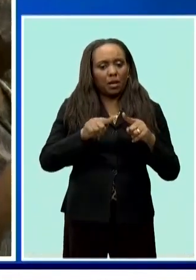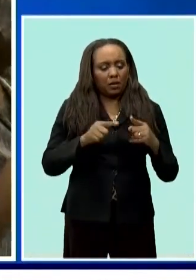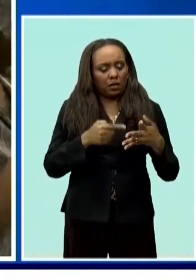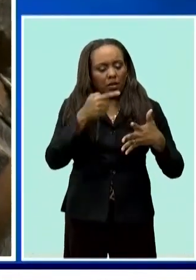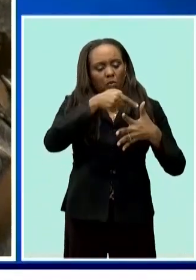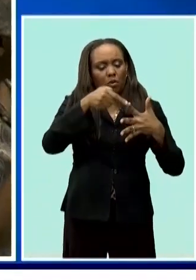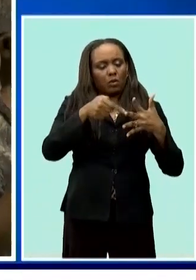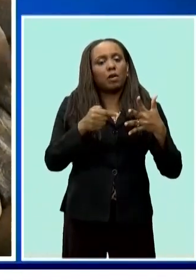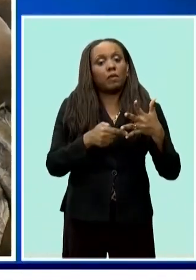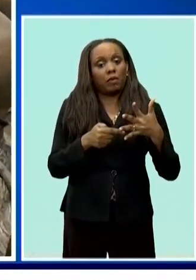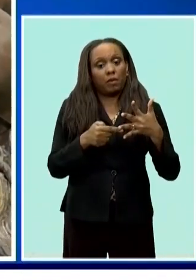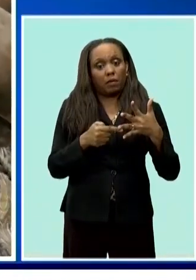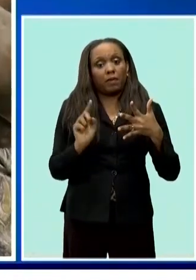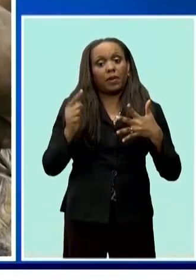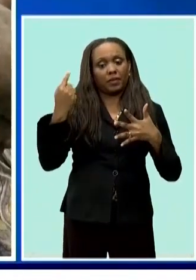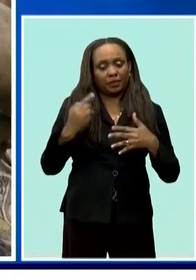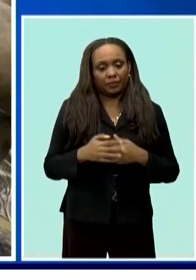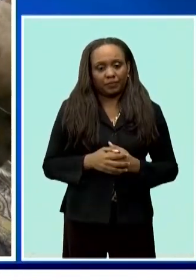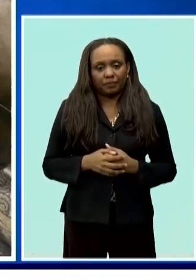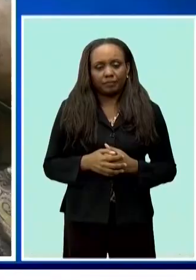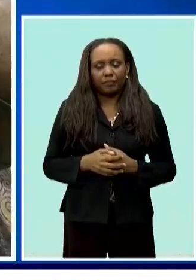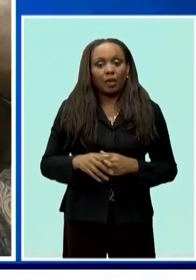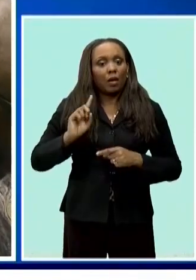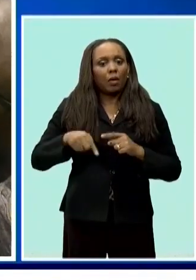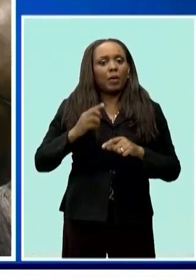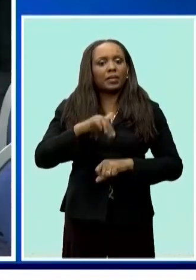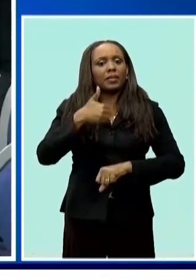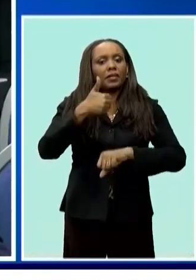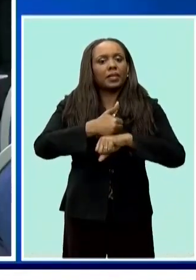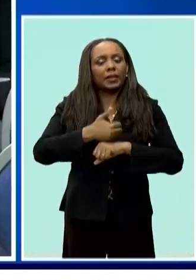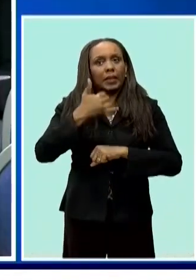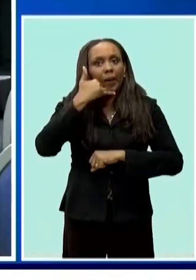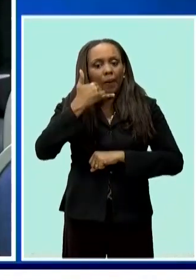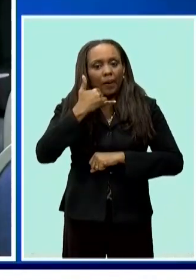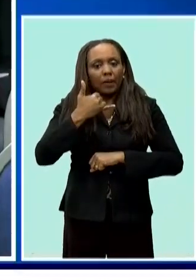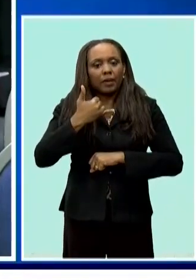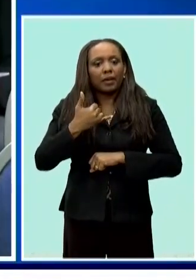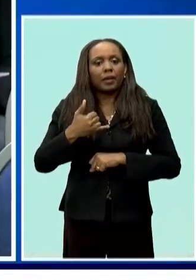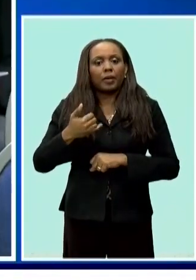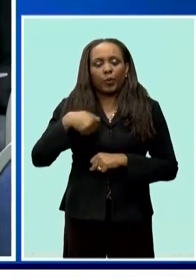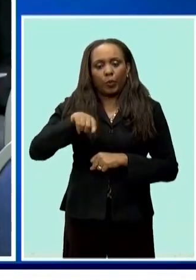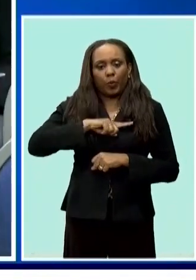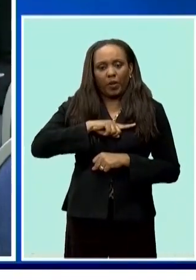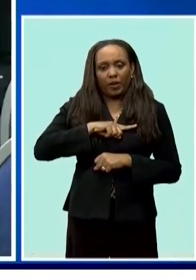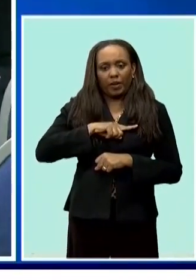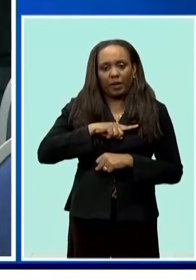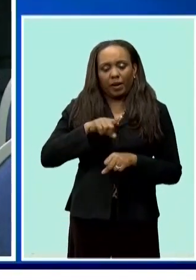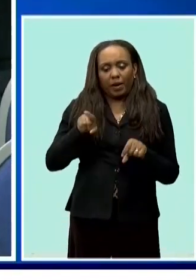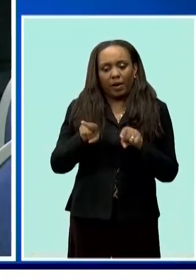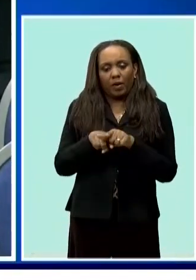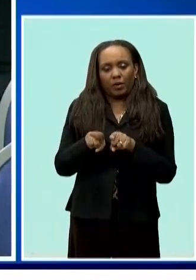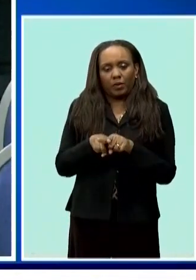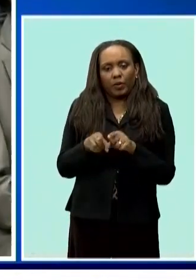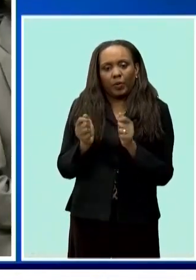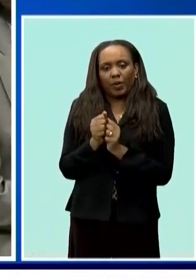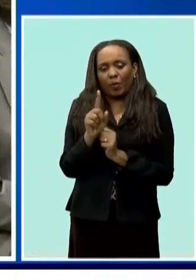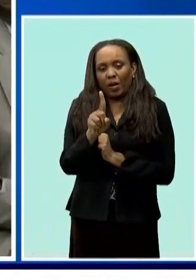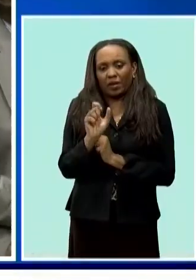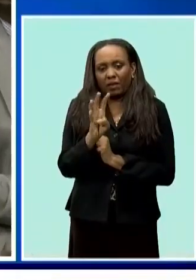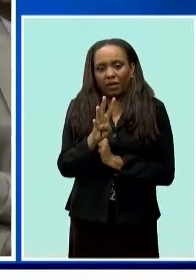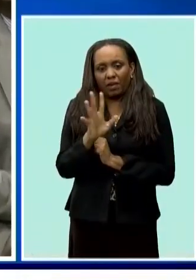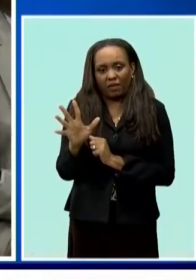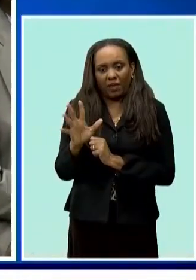by law, and the Juvenile Liaison Scheme, the National Council on Substance Abuse, they're all here with